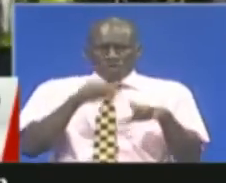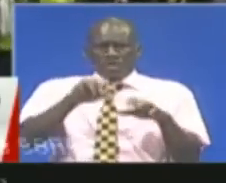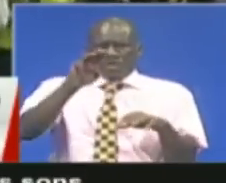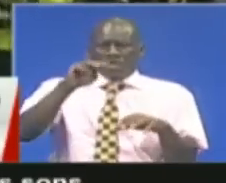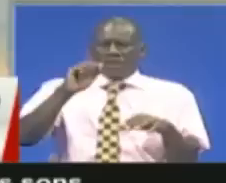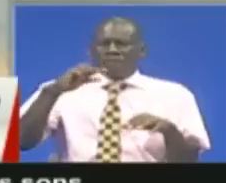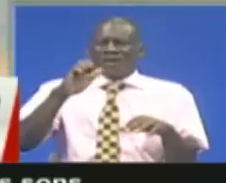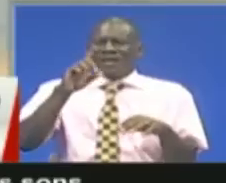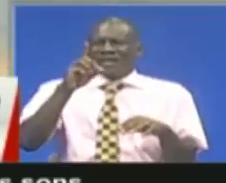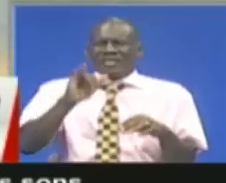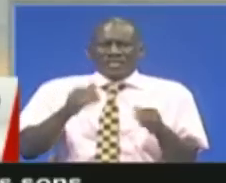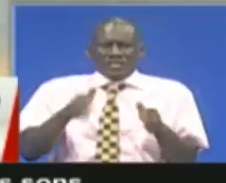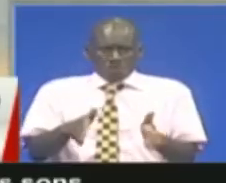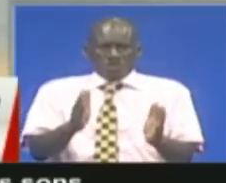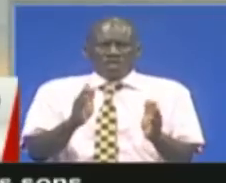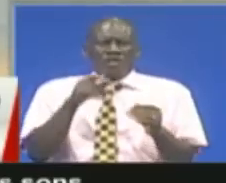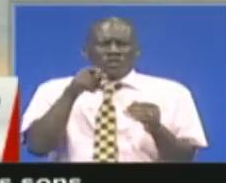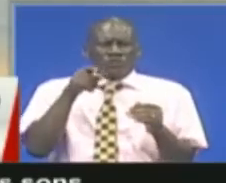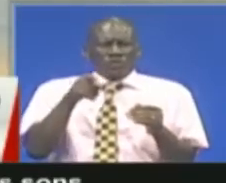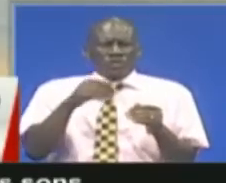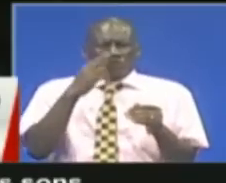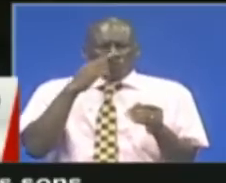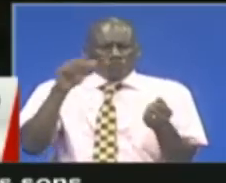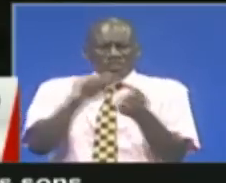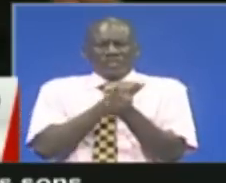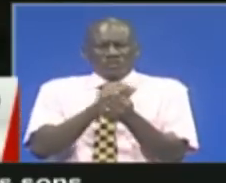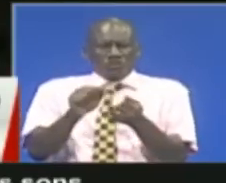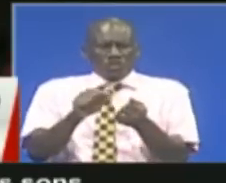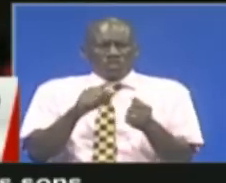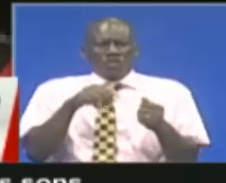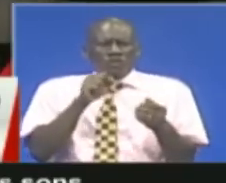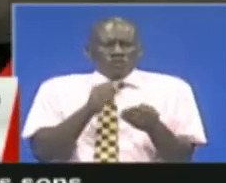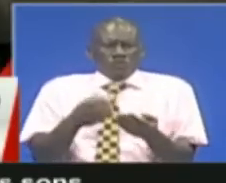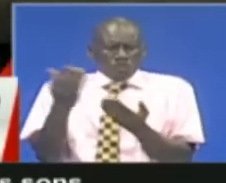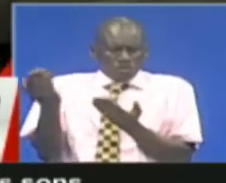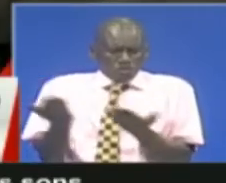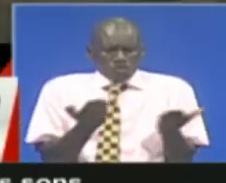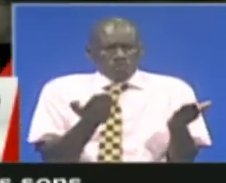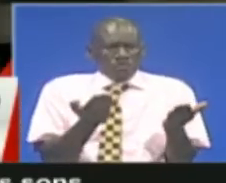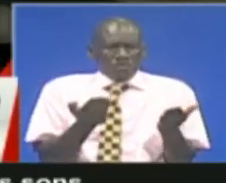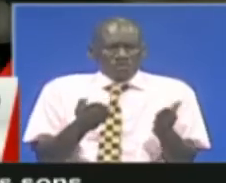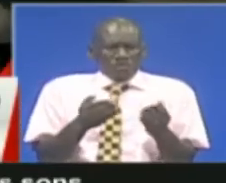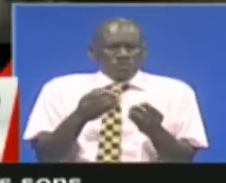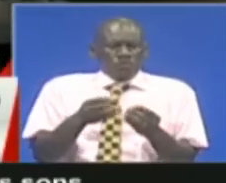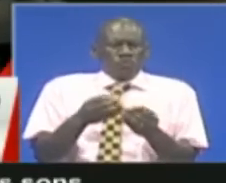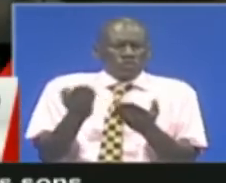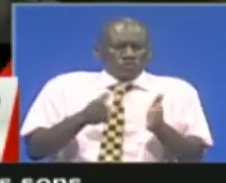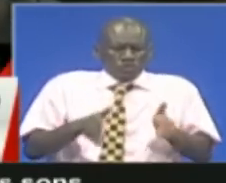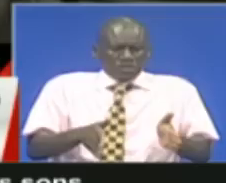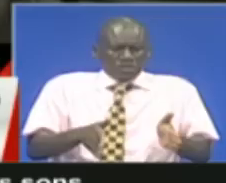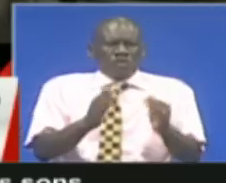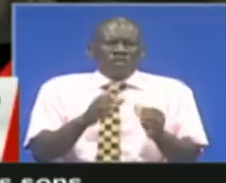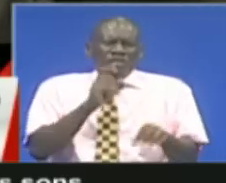The home was demolished to pave way for the expansion of the road. Even when I was introducing this to those I